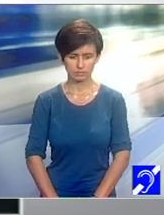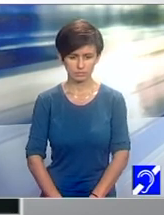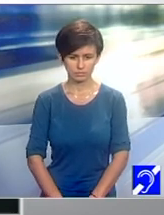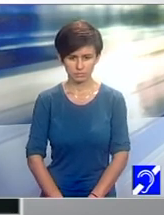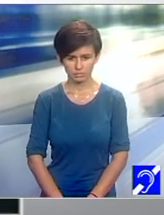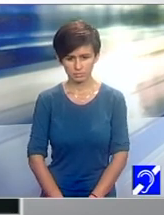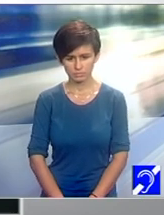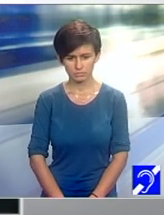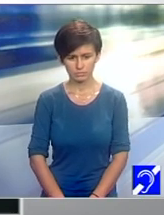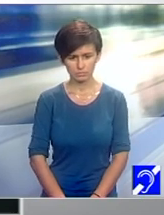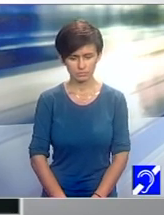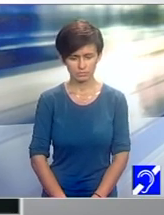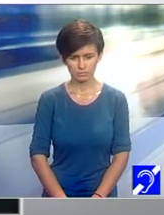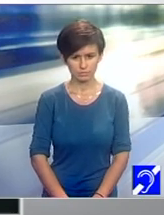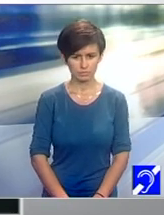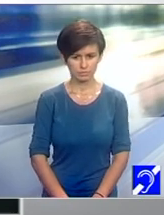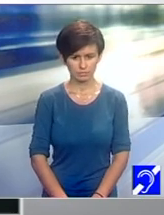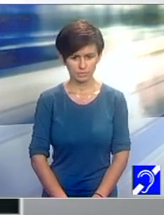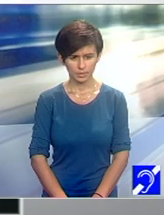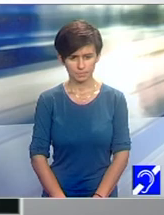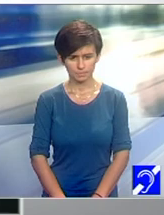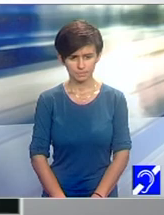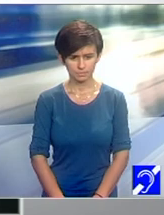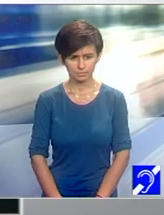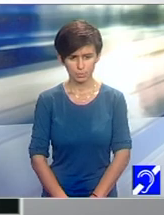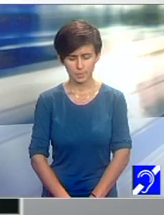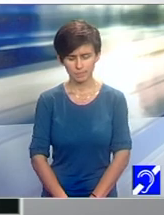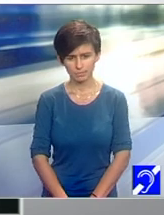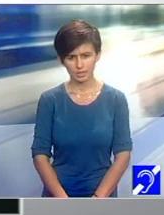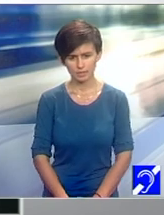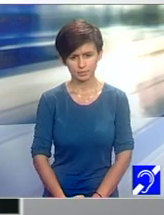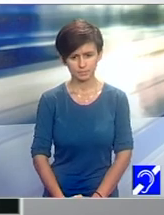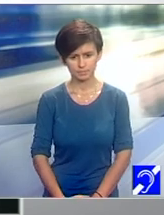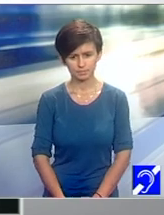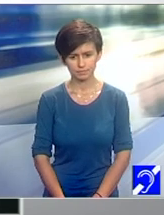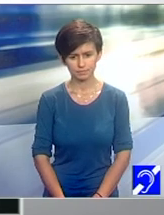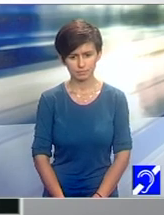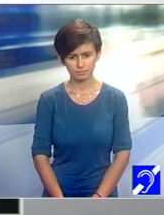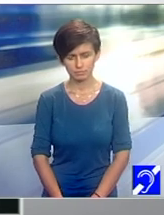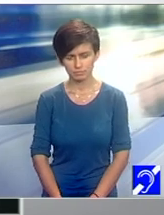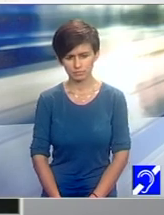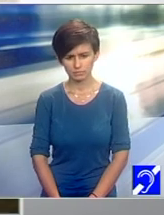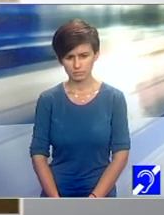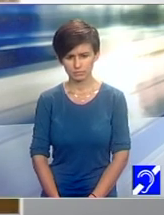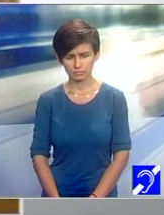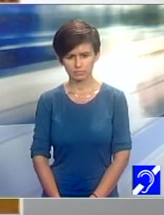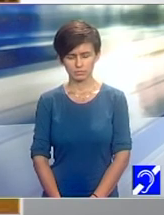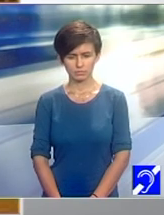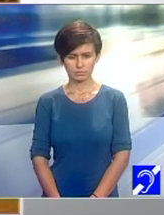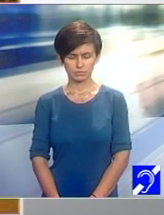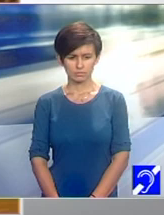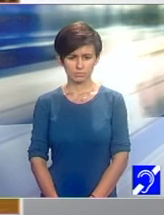because of the Holocaust and the communism. And now we can bring them back